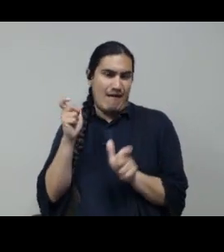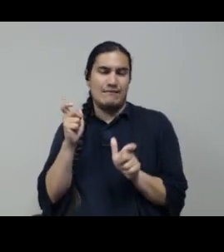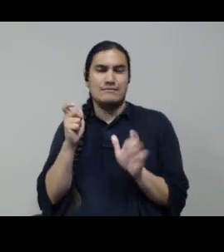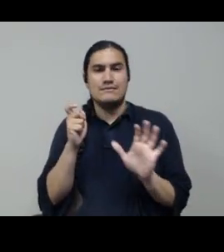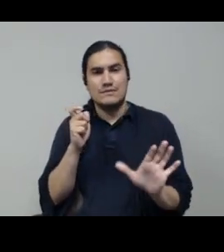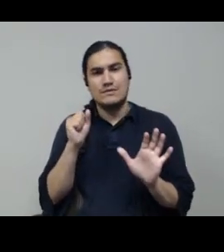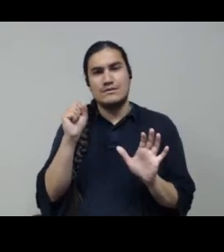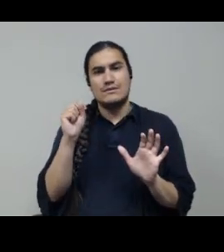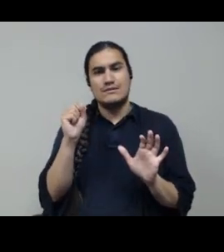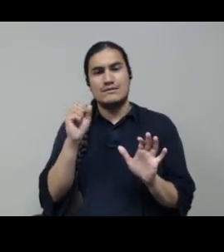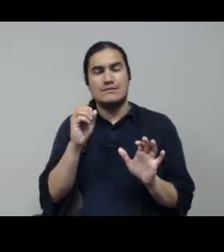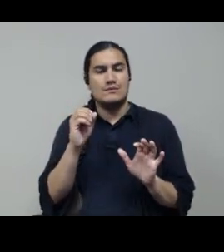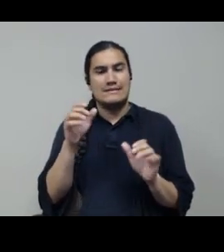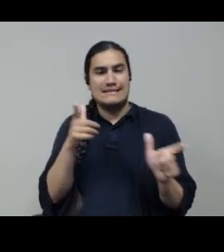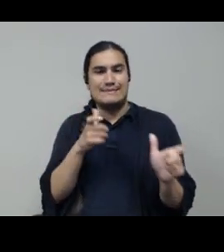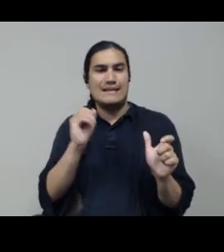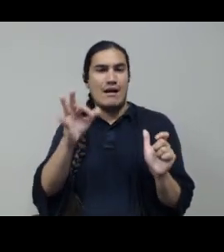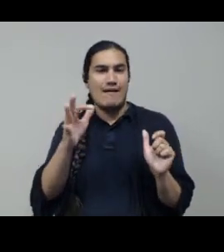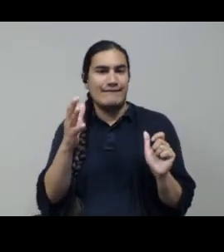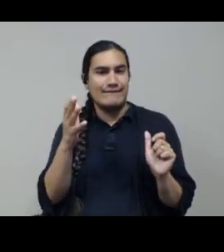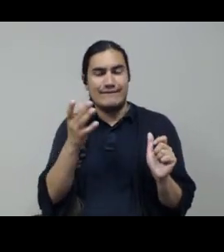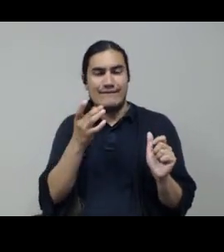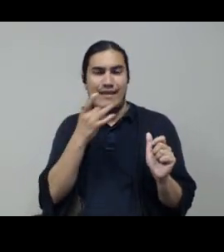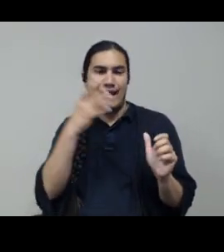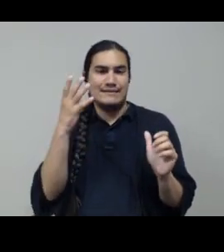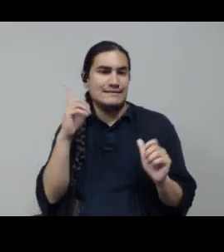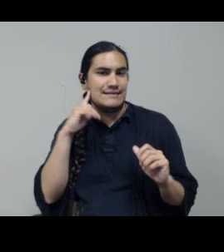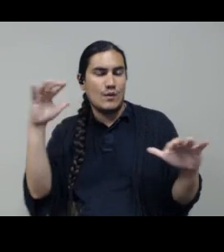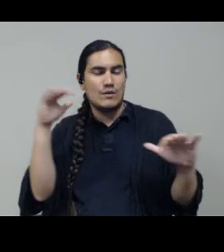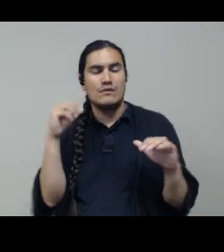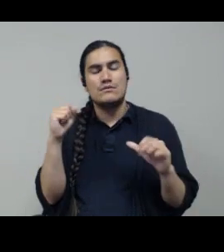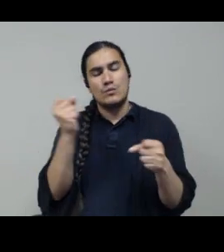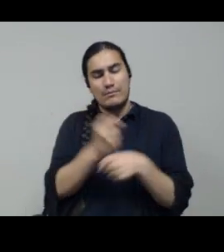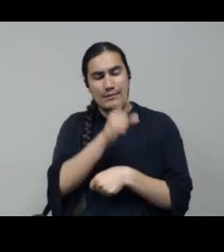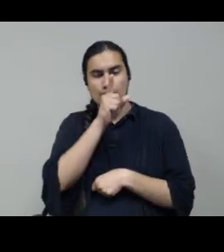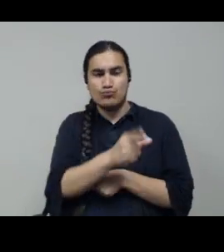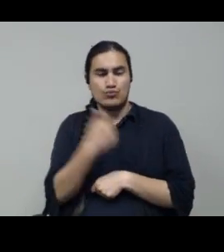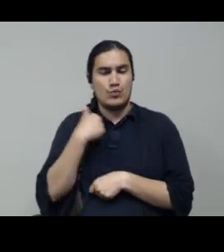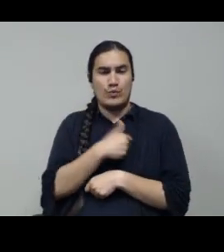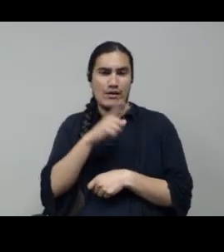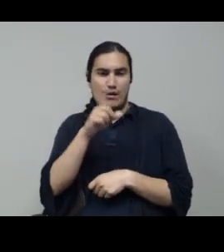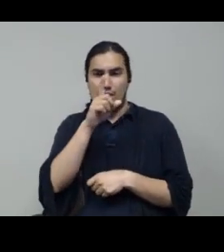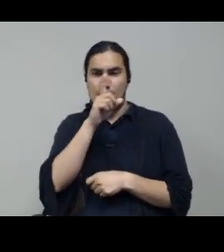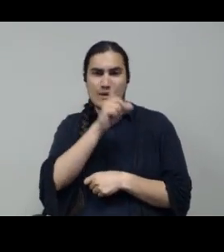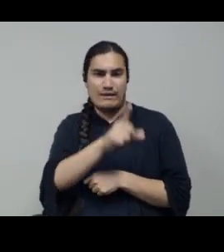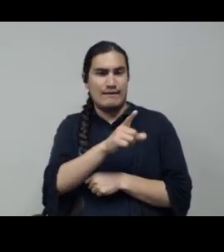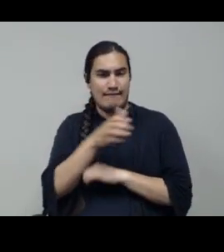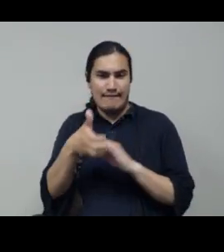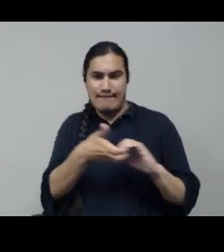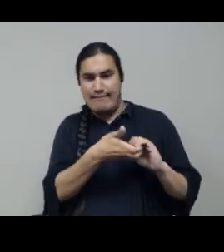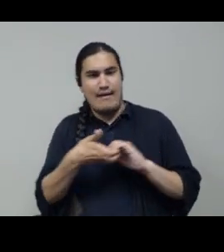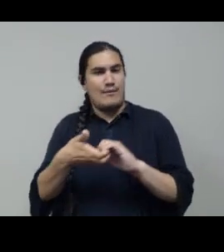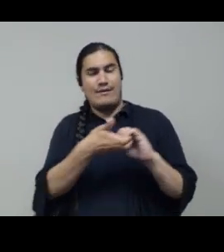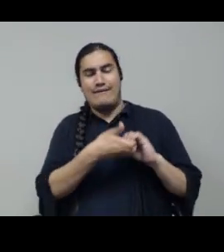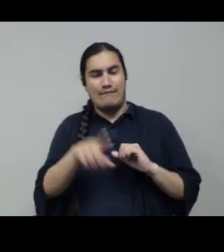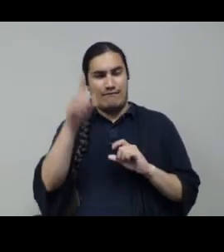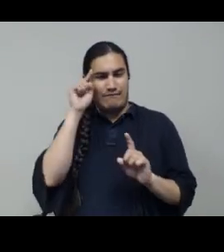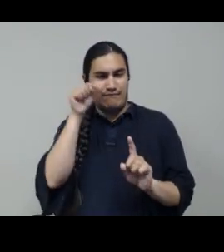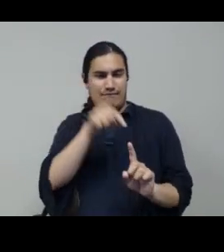and sound, and moving at and making sure that we are entirely collaborative. And I think that really says a lot